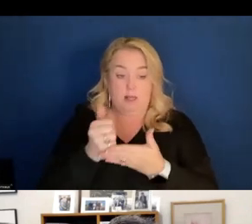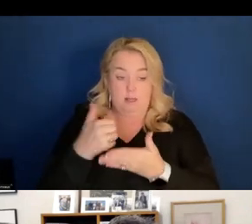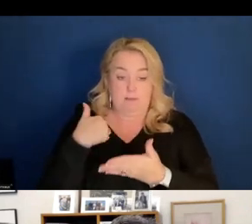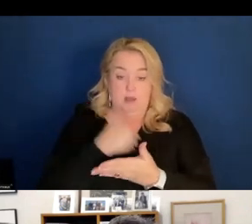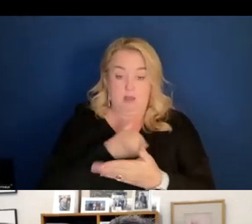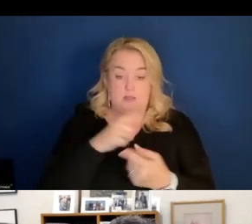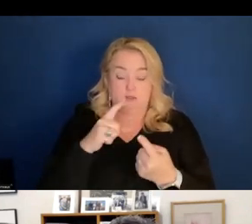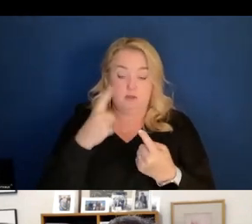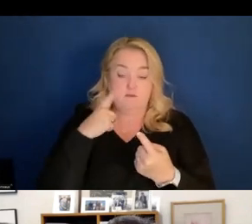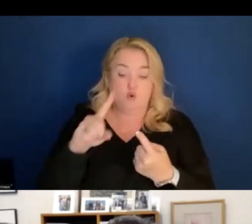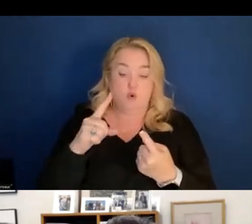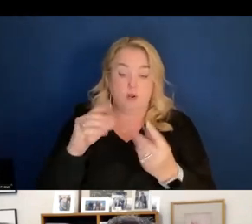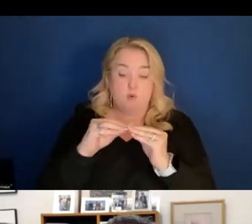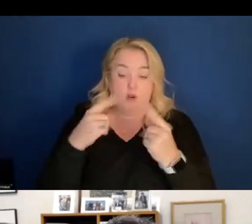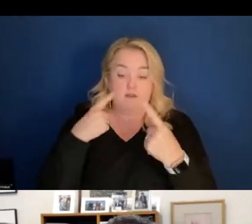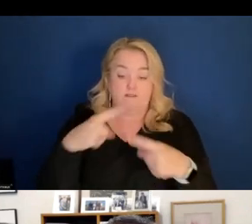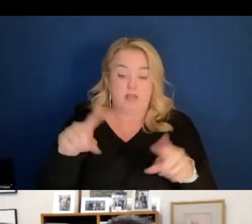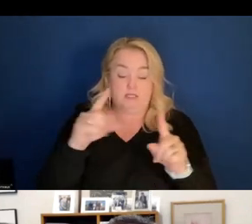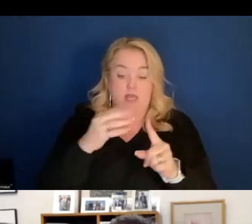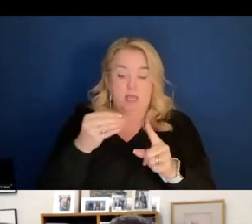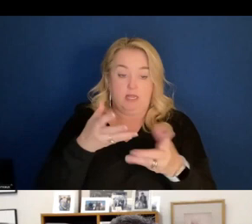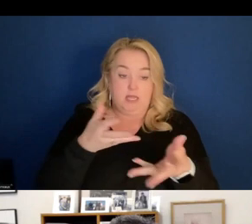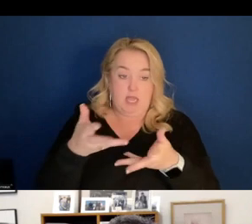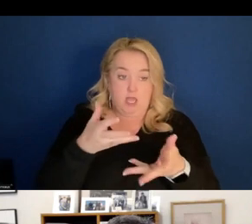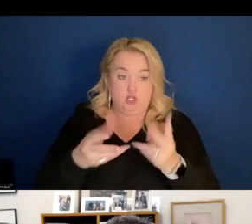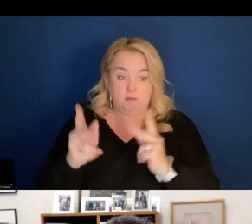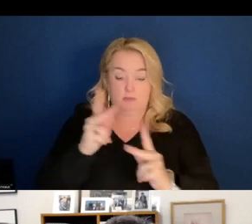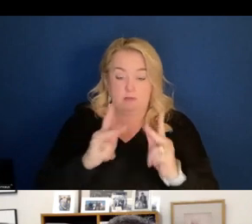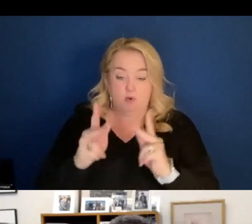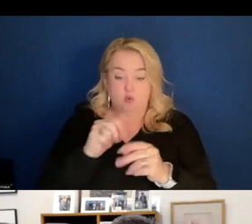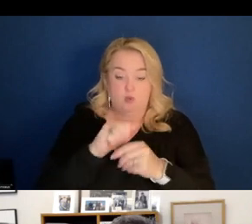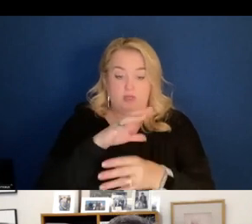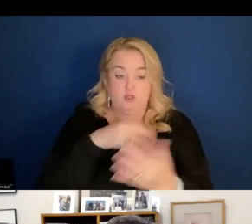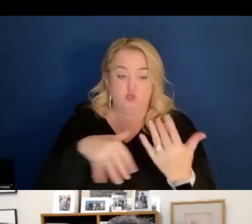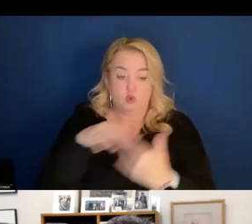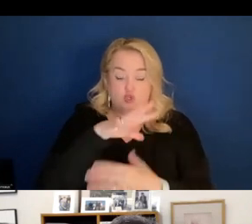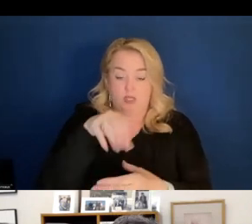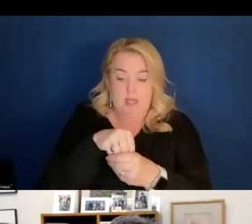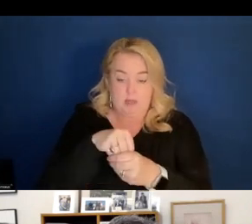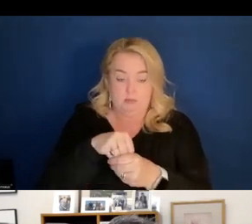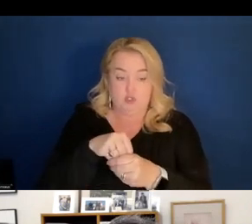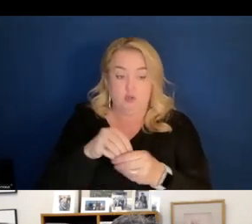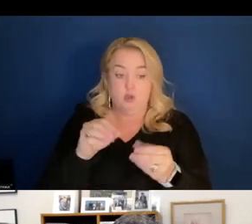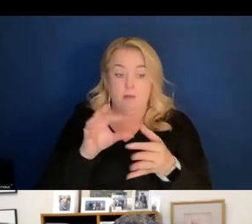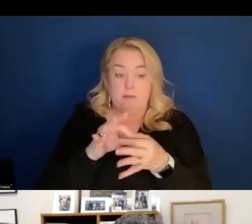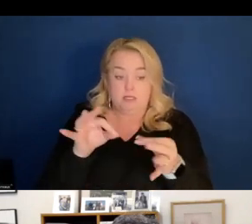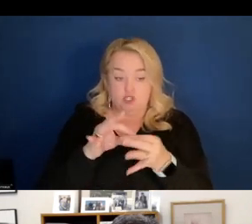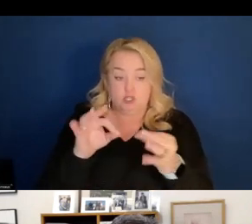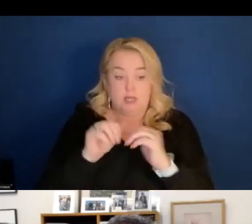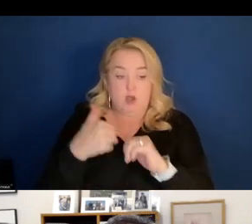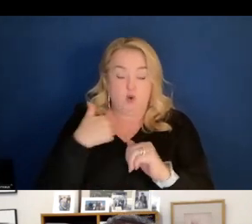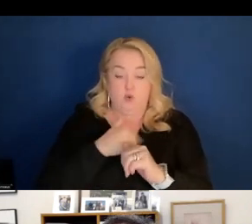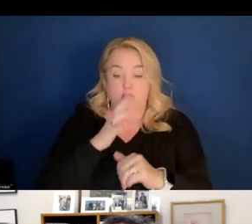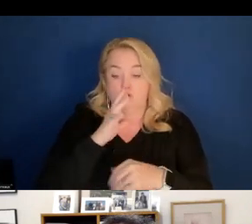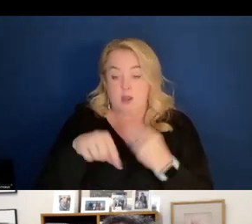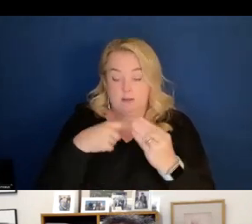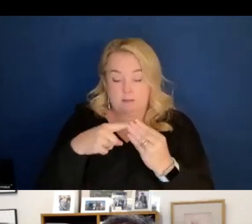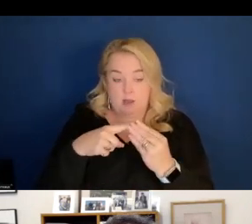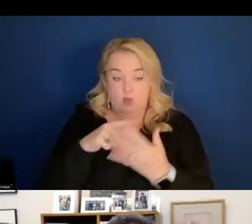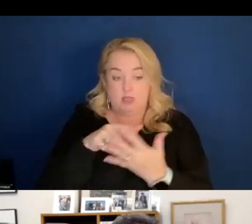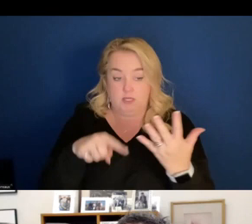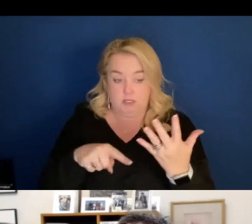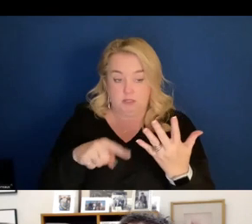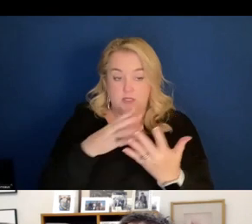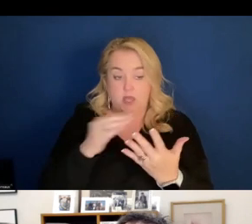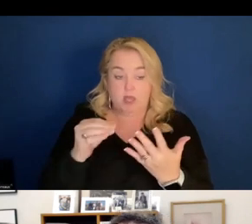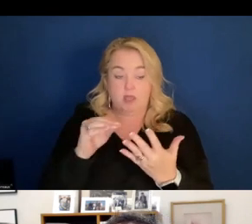more effective at engaging people around social engagement. That will also include messaging about how we talk about the issue and ultimately